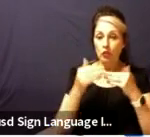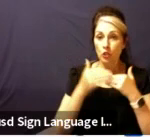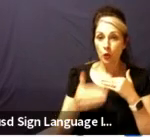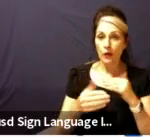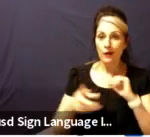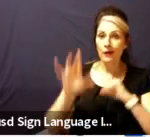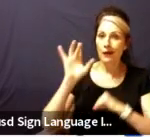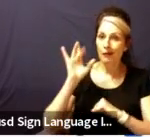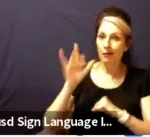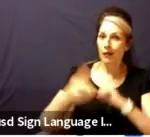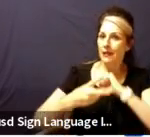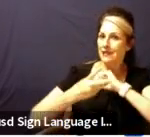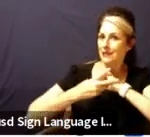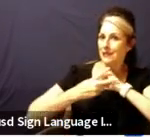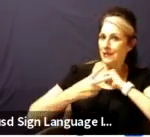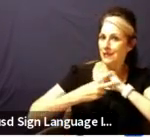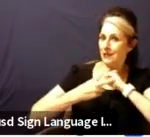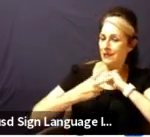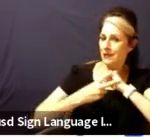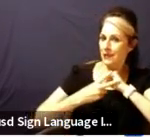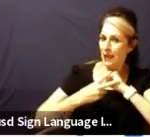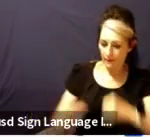save.